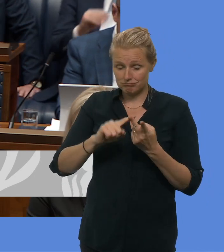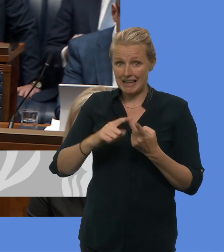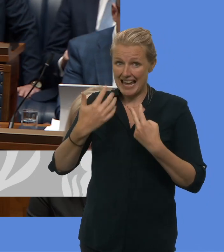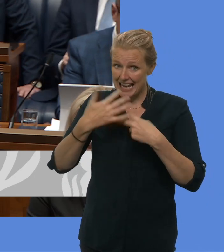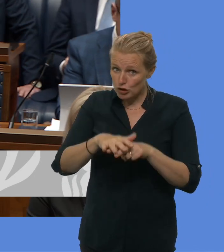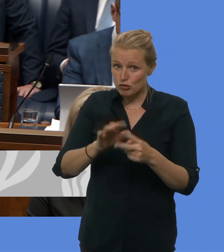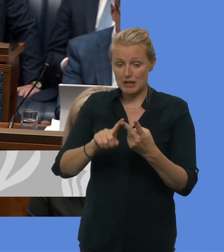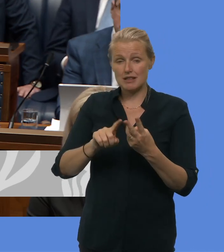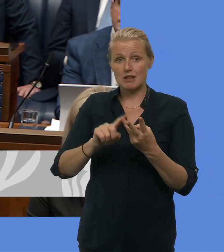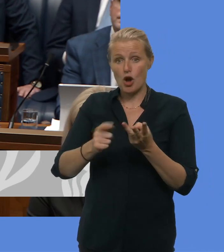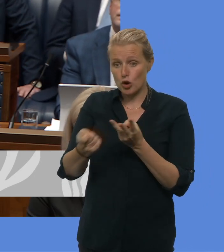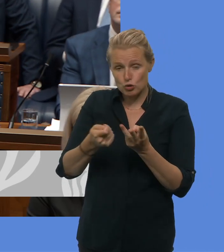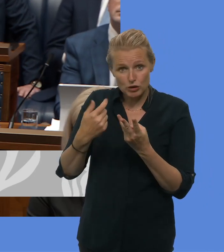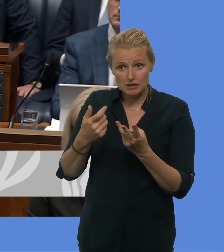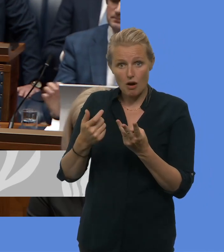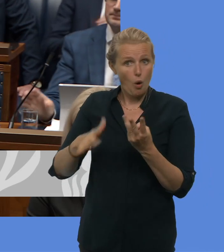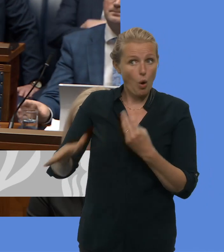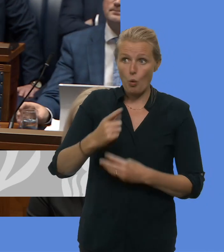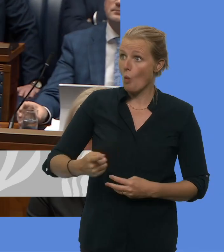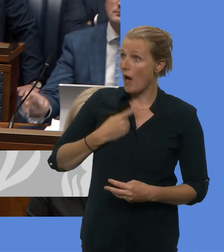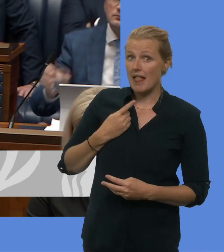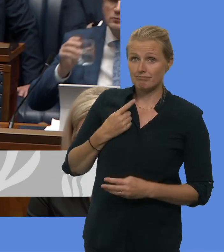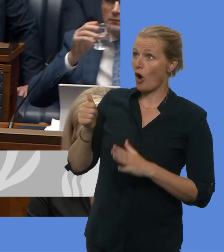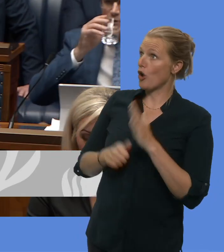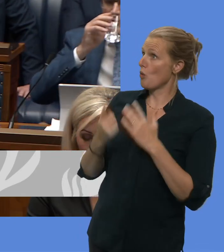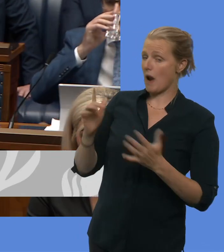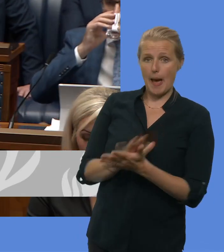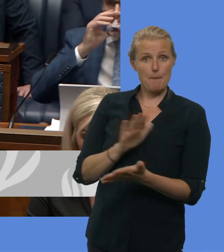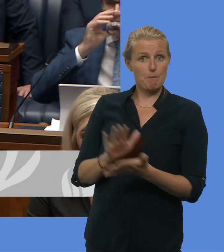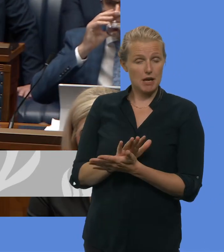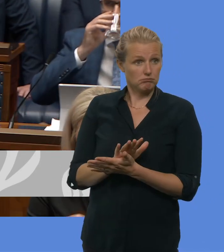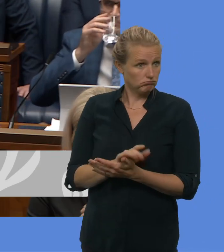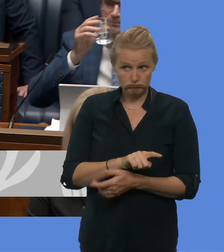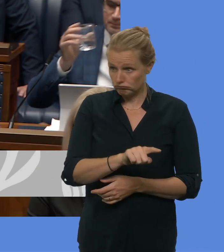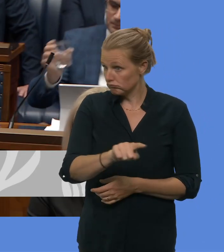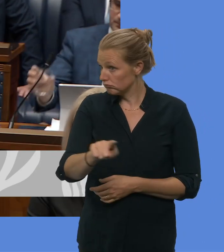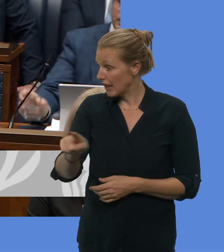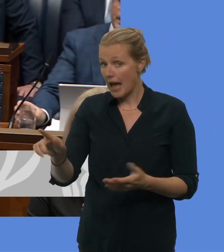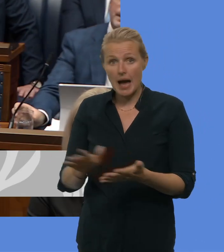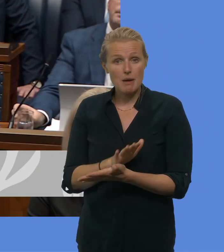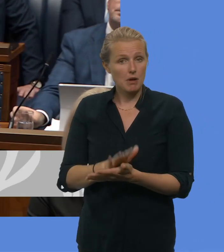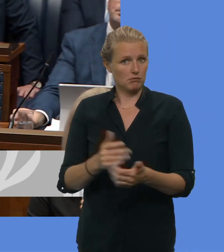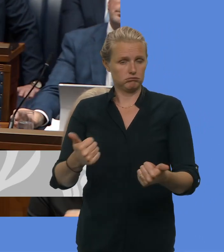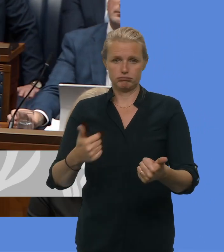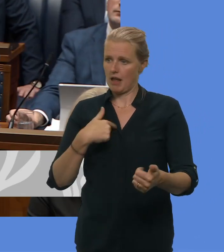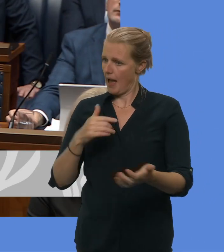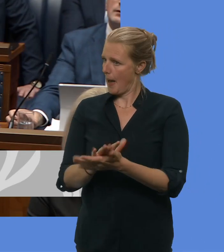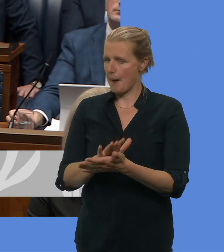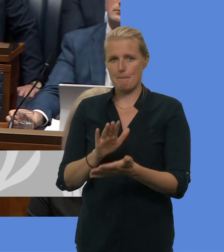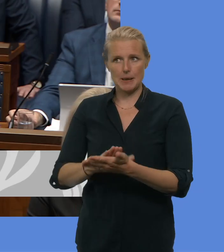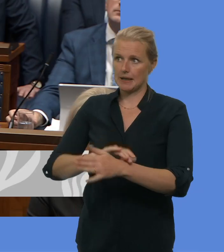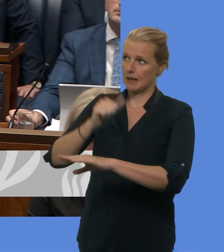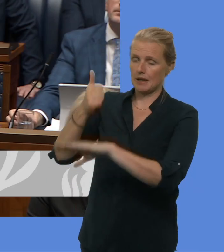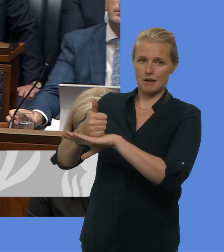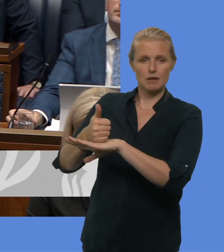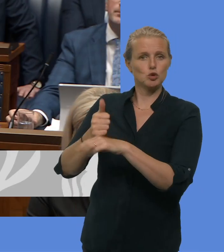sector, controlled sector are all willing to move forward to create one single managing authority, that is certainly something that I would be supportive